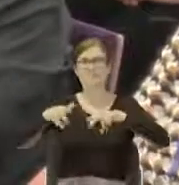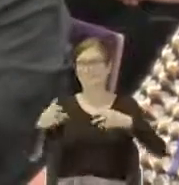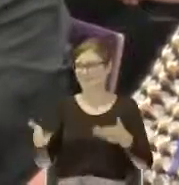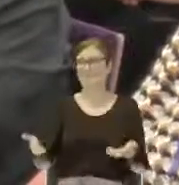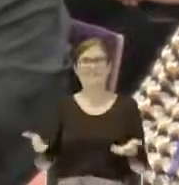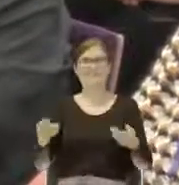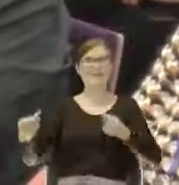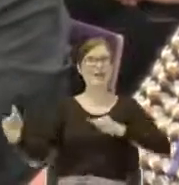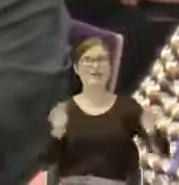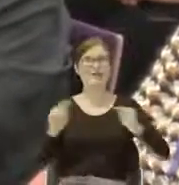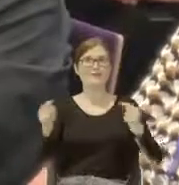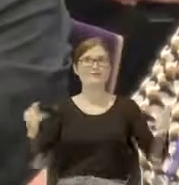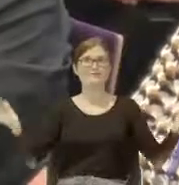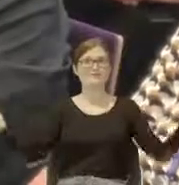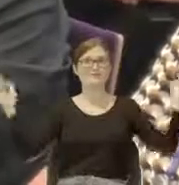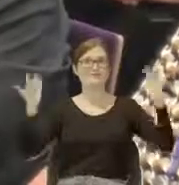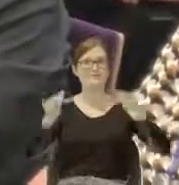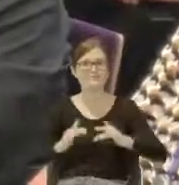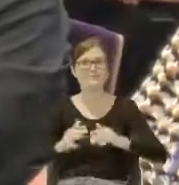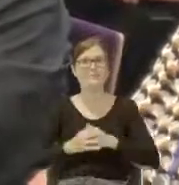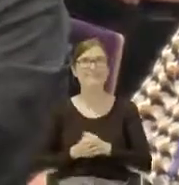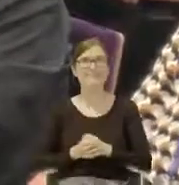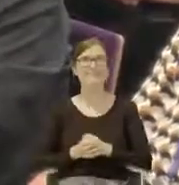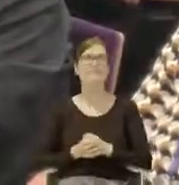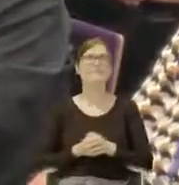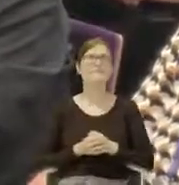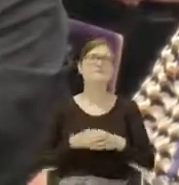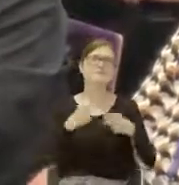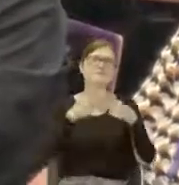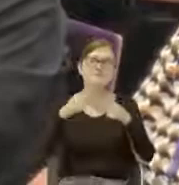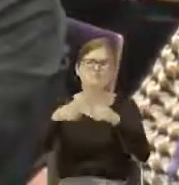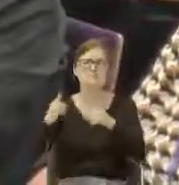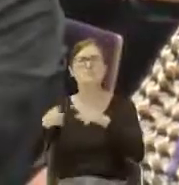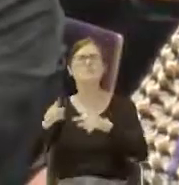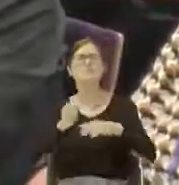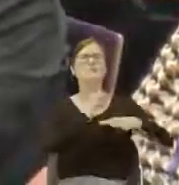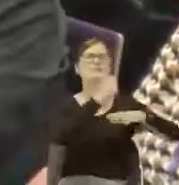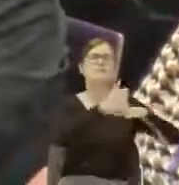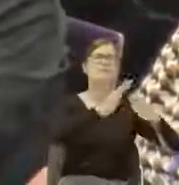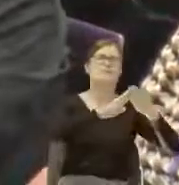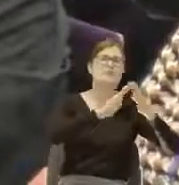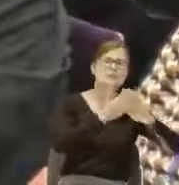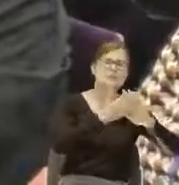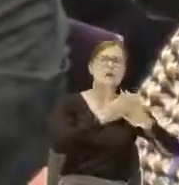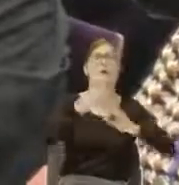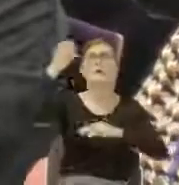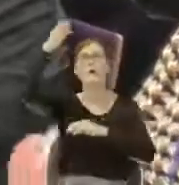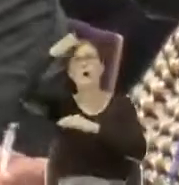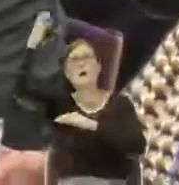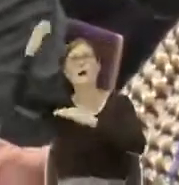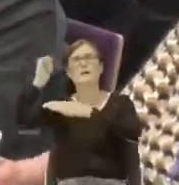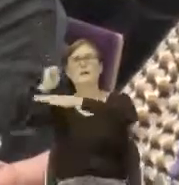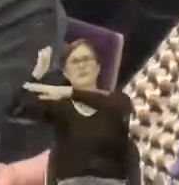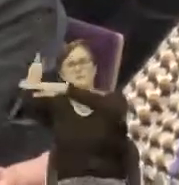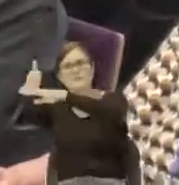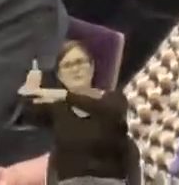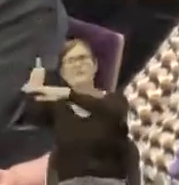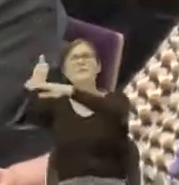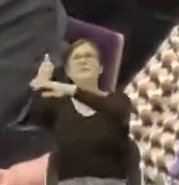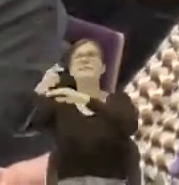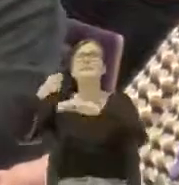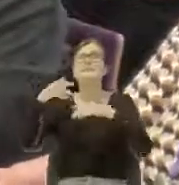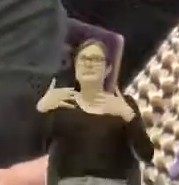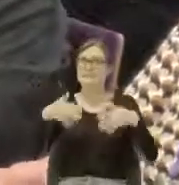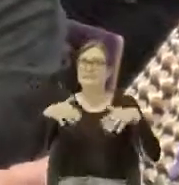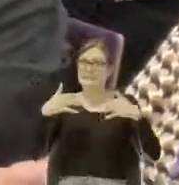governors in a very delicate context in Europe, as we are returning in many instances to